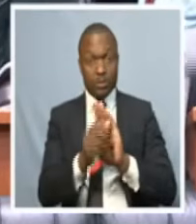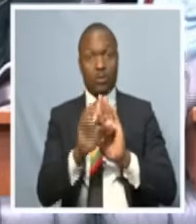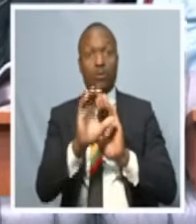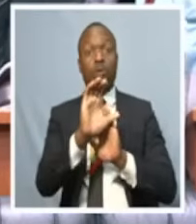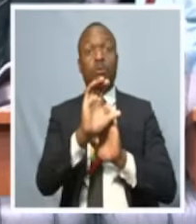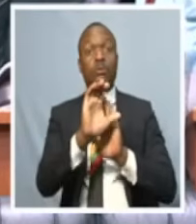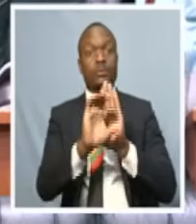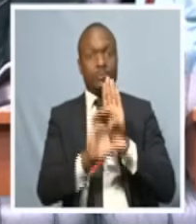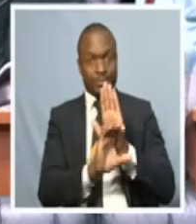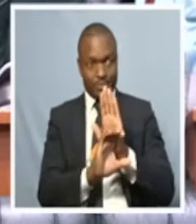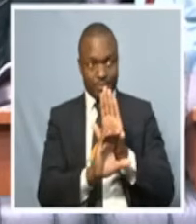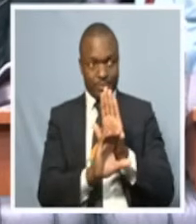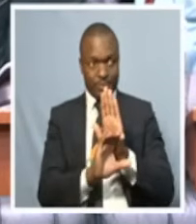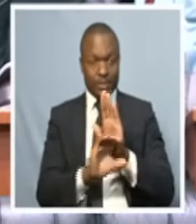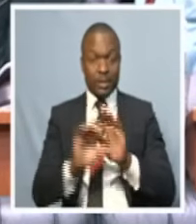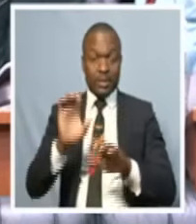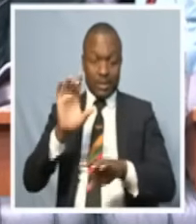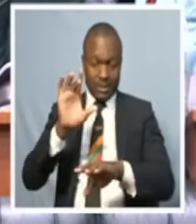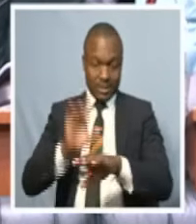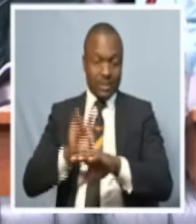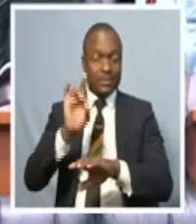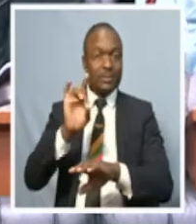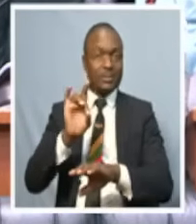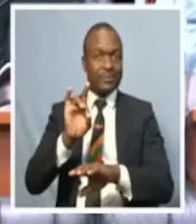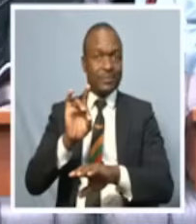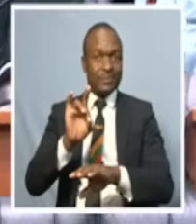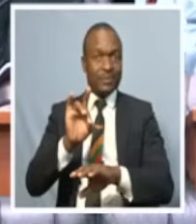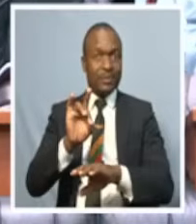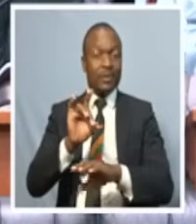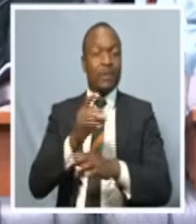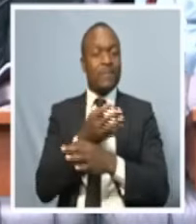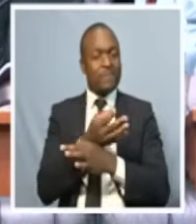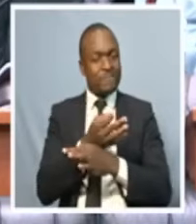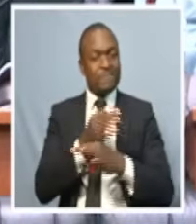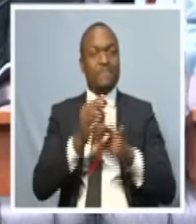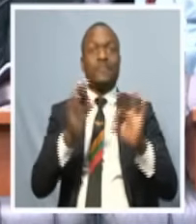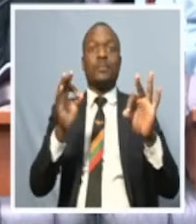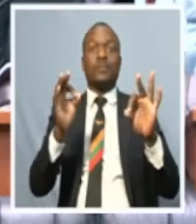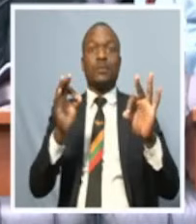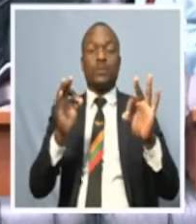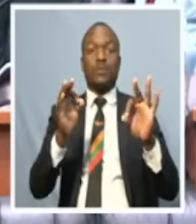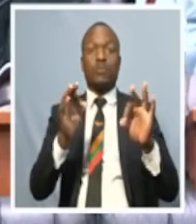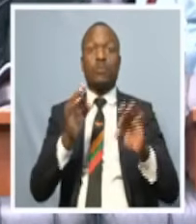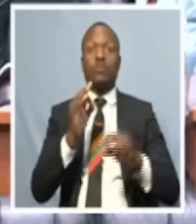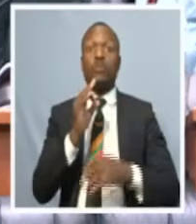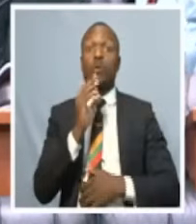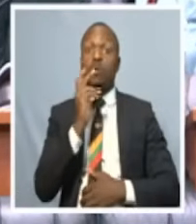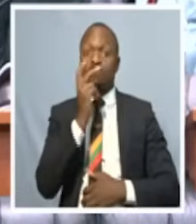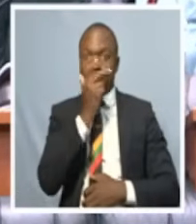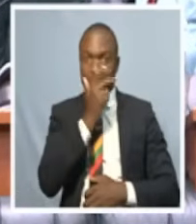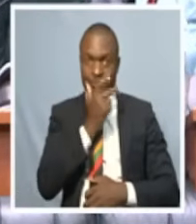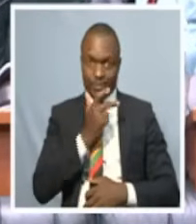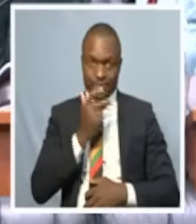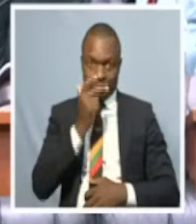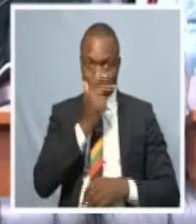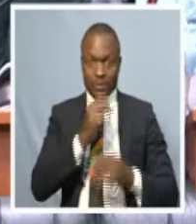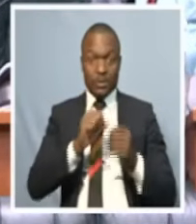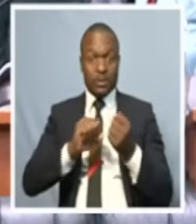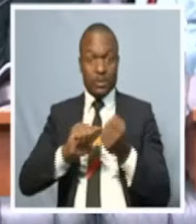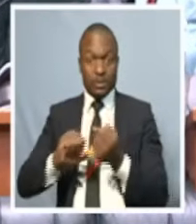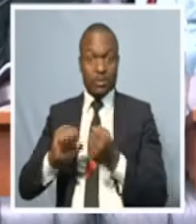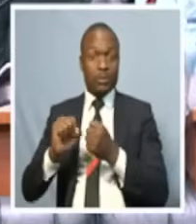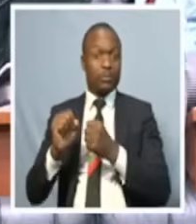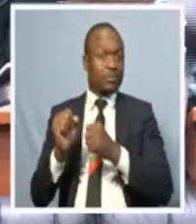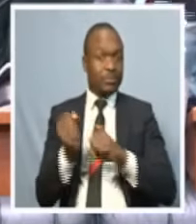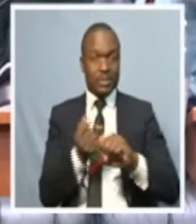Constitution that borders on the freedom of speech and the protection of the